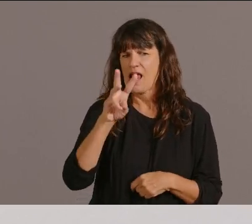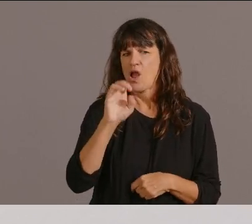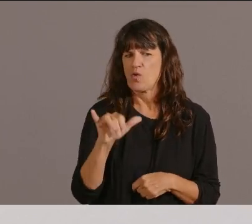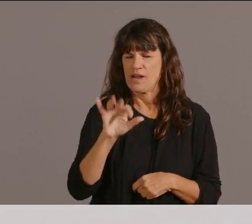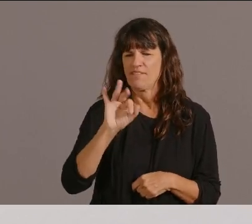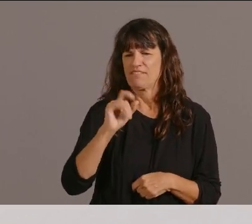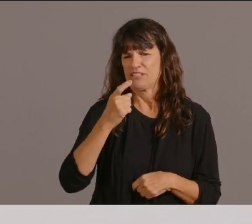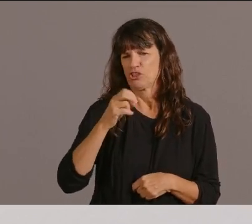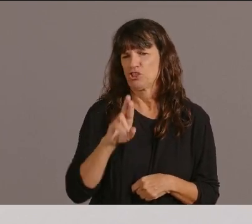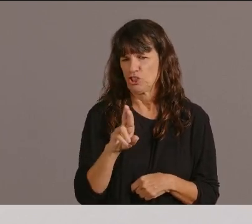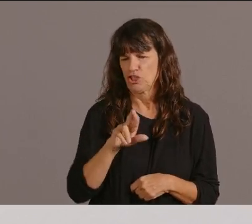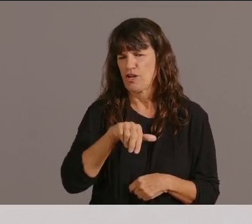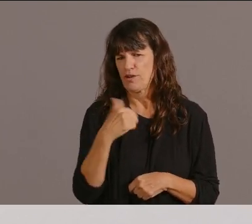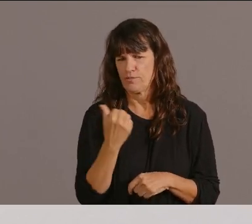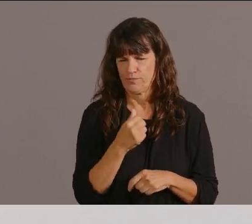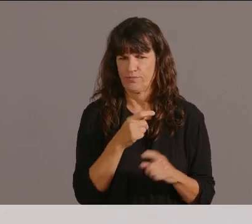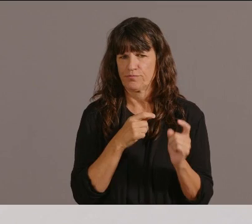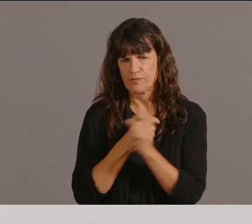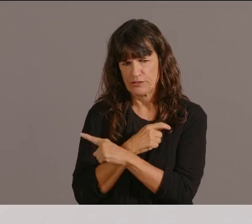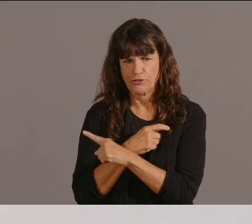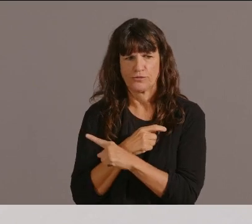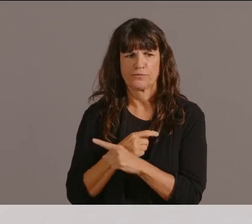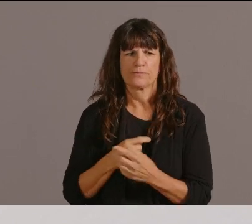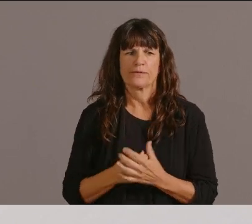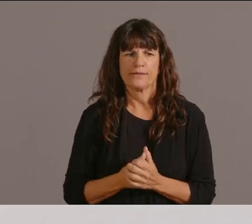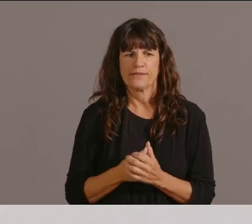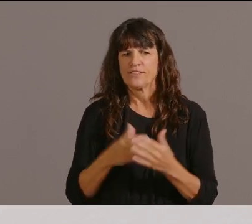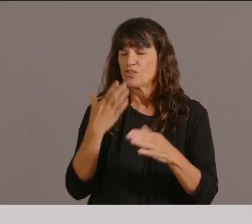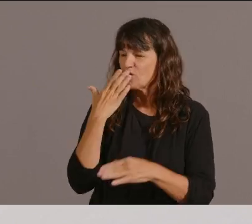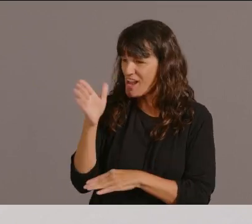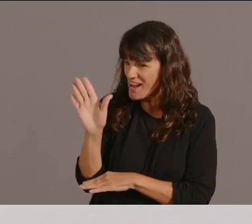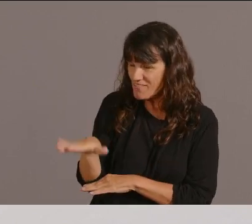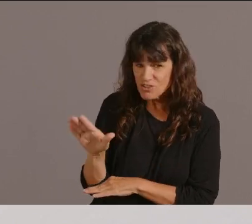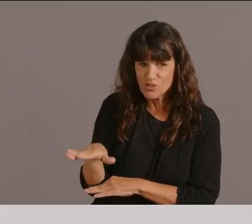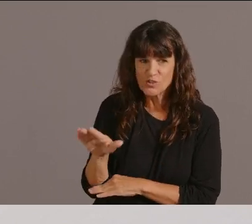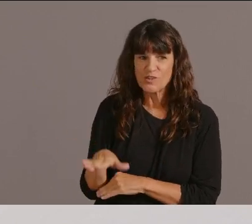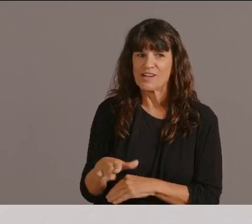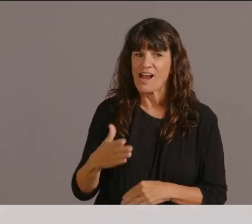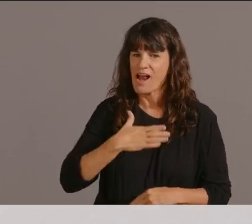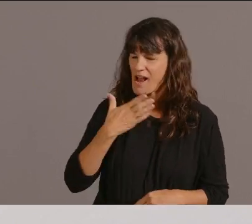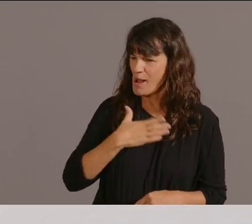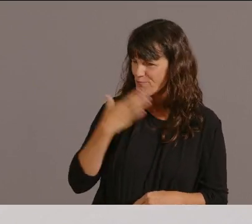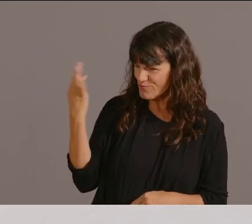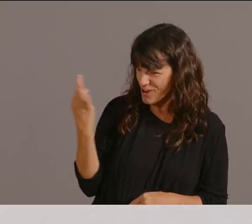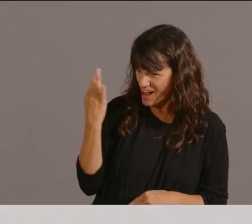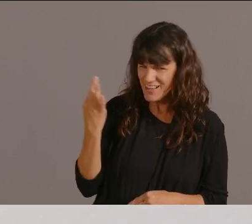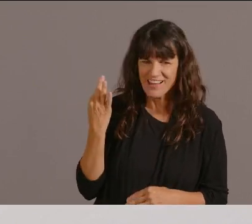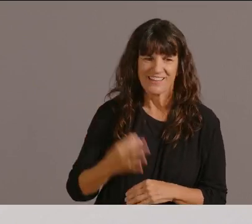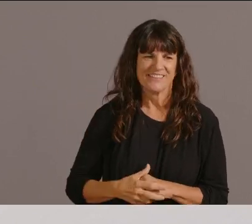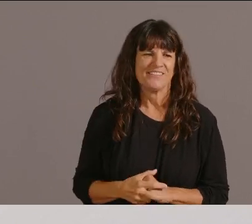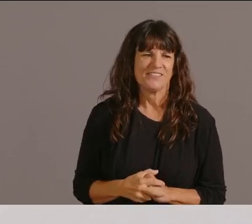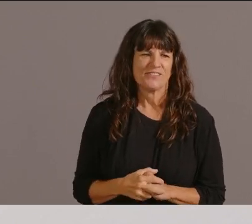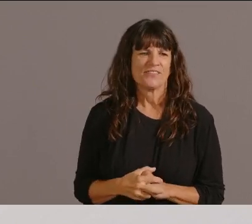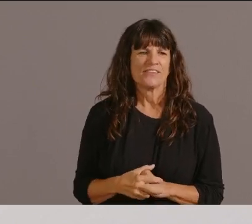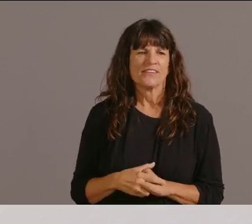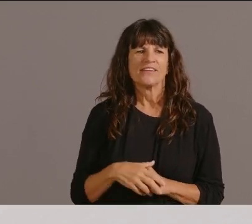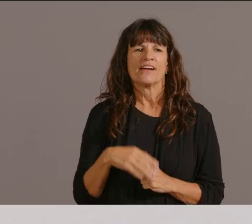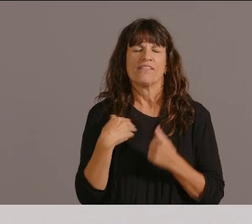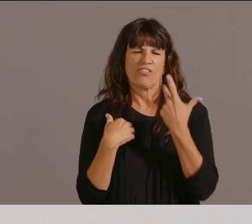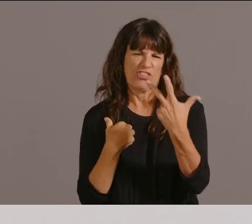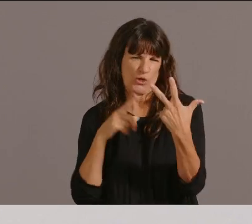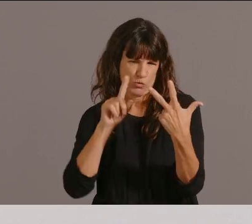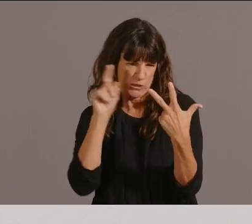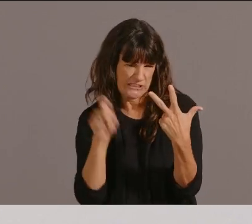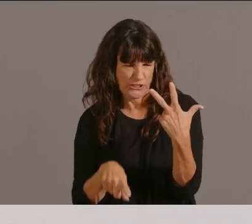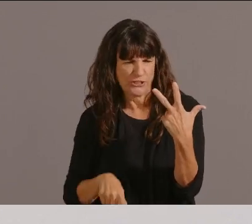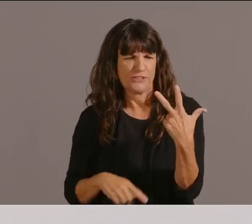There we go. Good afternoon. Happy Friday, as always. Got 3 basic questions. I'm going to start off with the